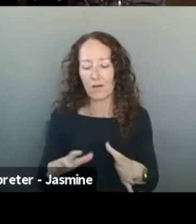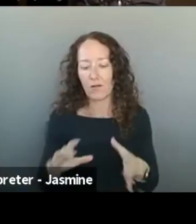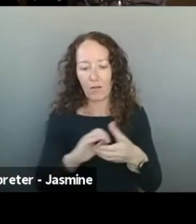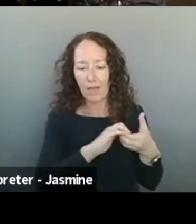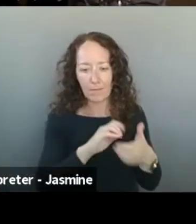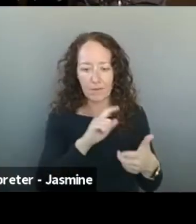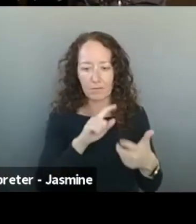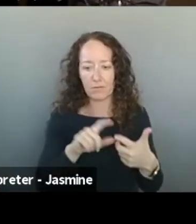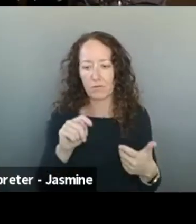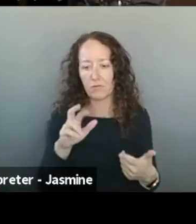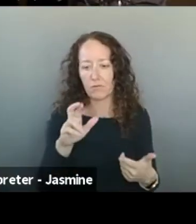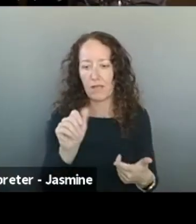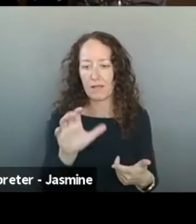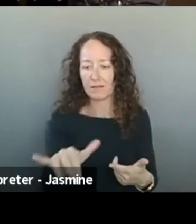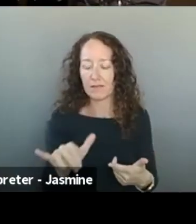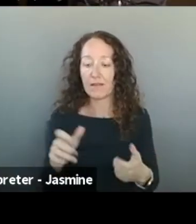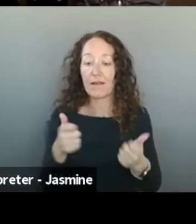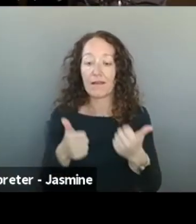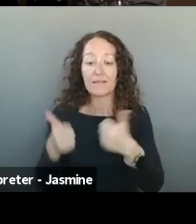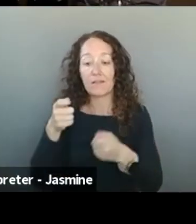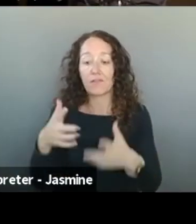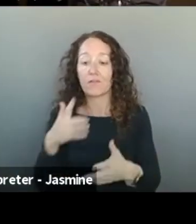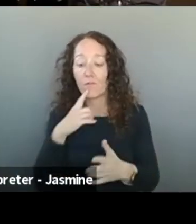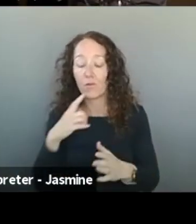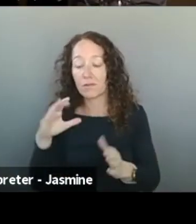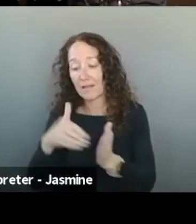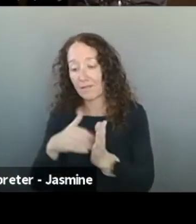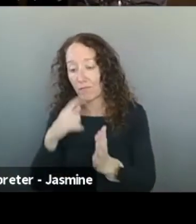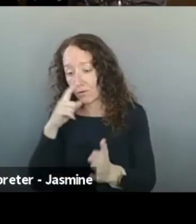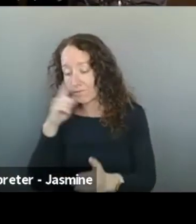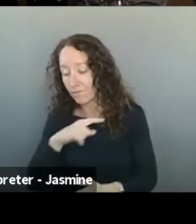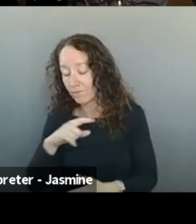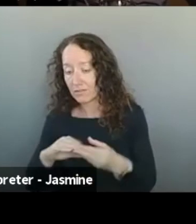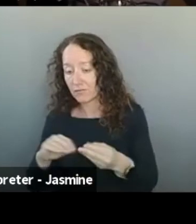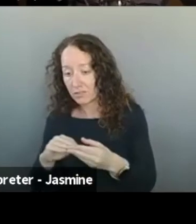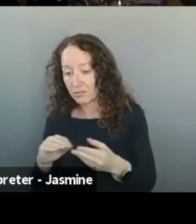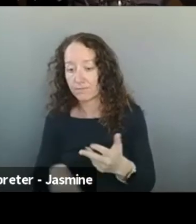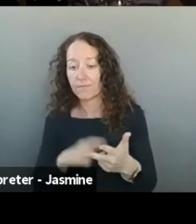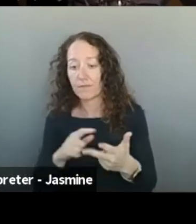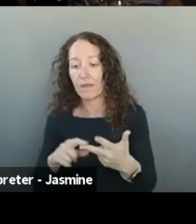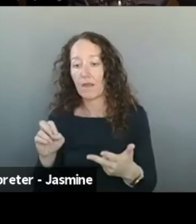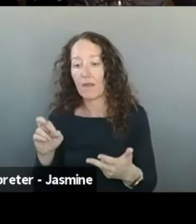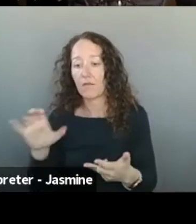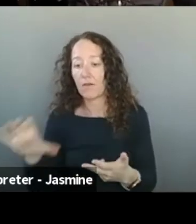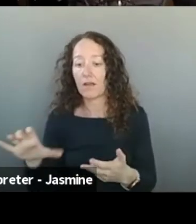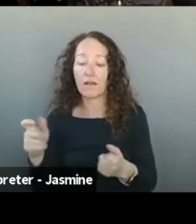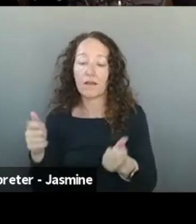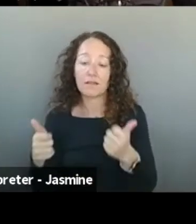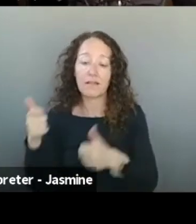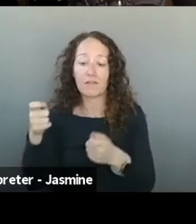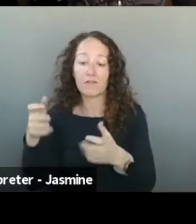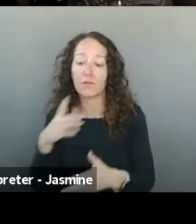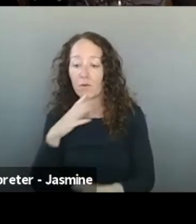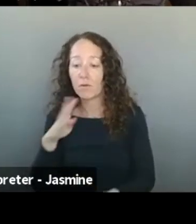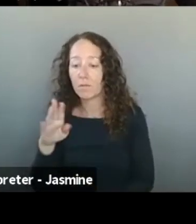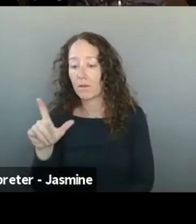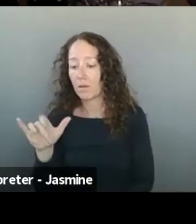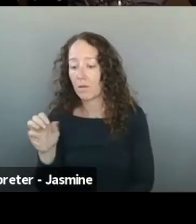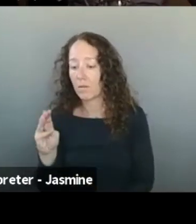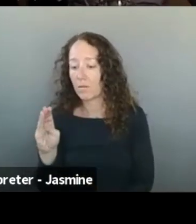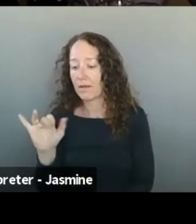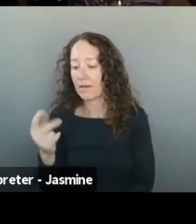Executive Director of the Center for Fiction, and Erica is the Executive Director for Bloomingdale School of Music. So I hope you all join